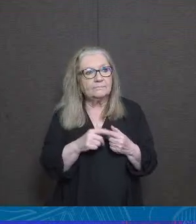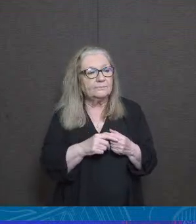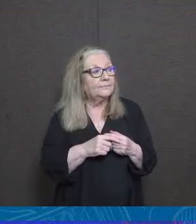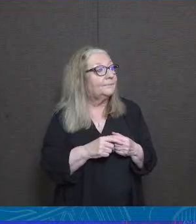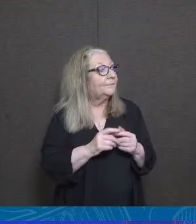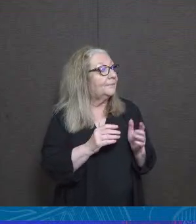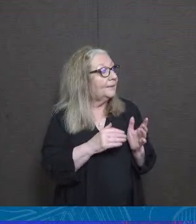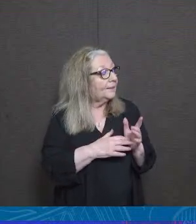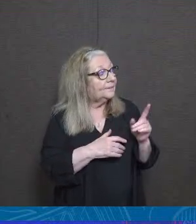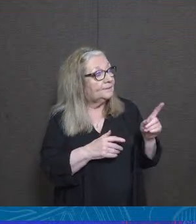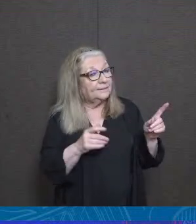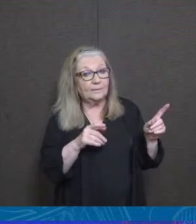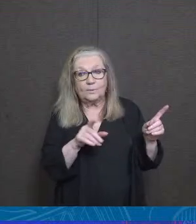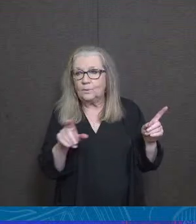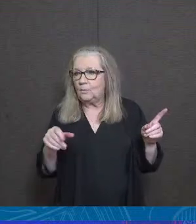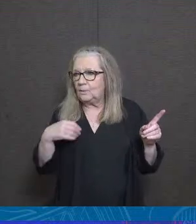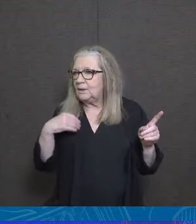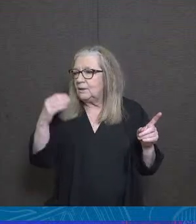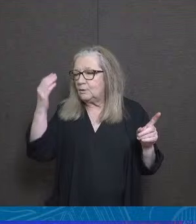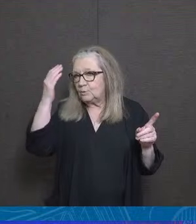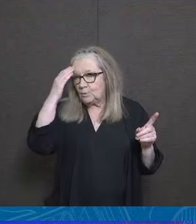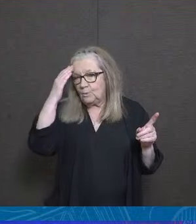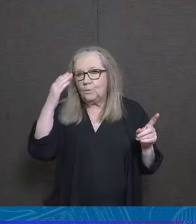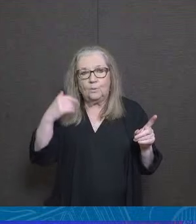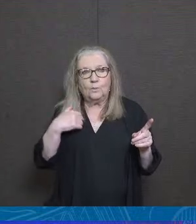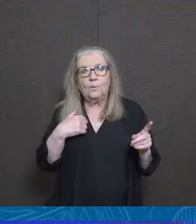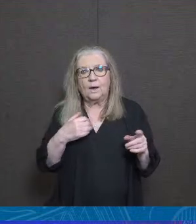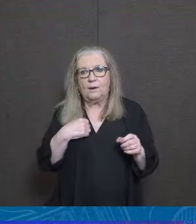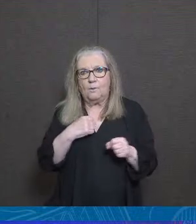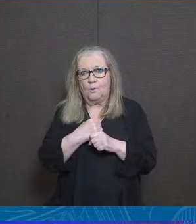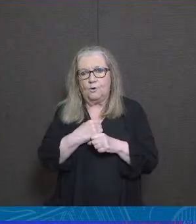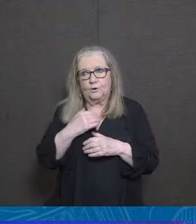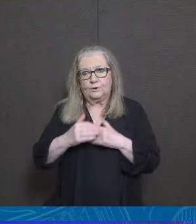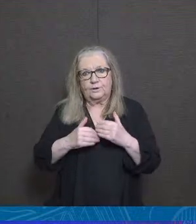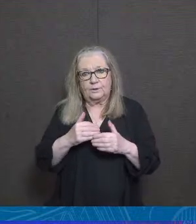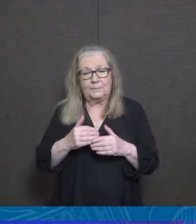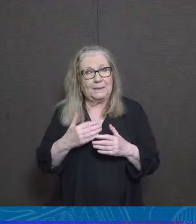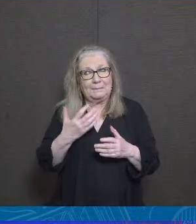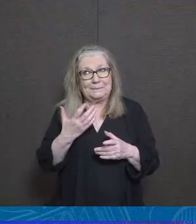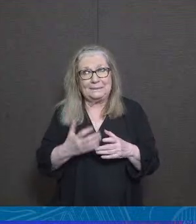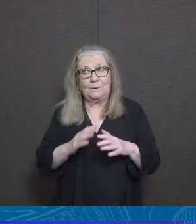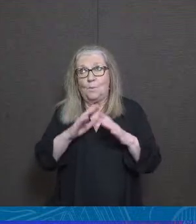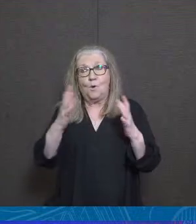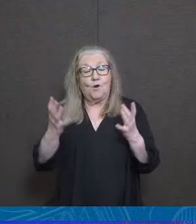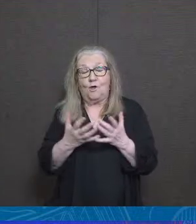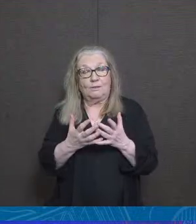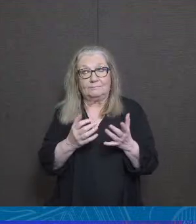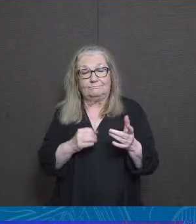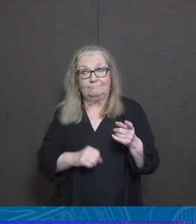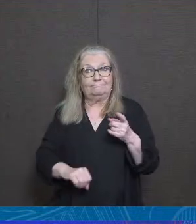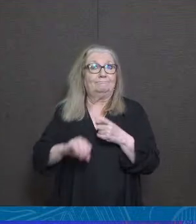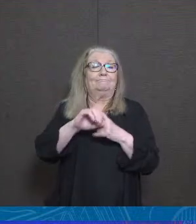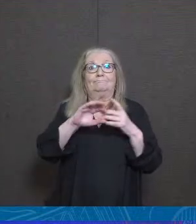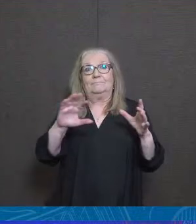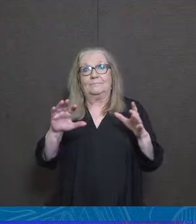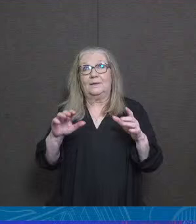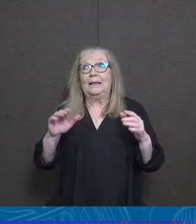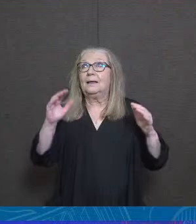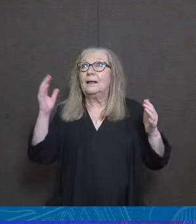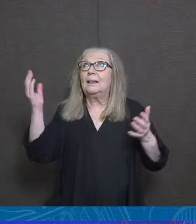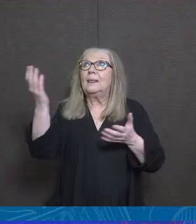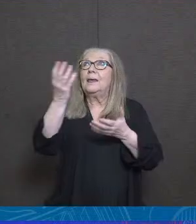again, we all know live in a multiple hazard world. Some of the impacts being exacerbated by climate